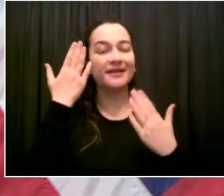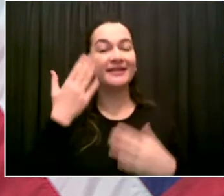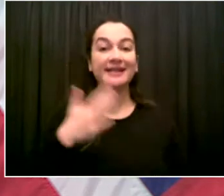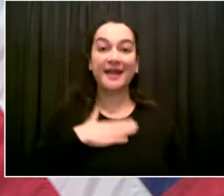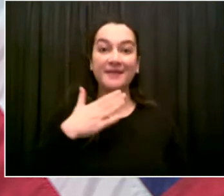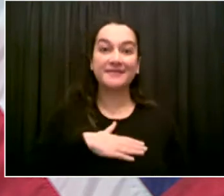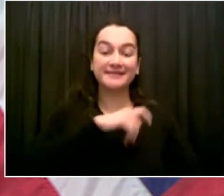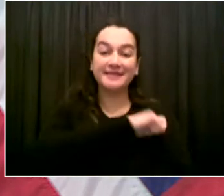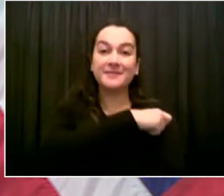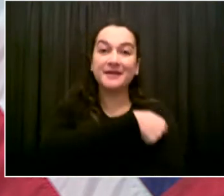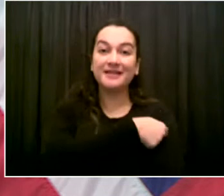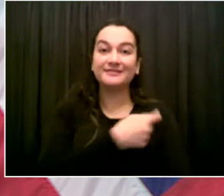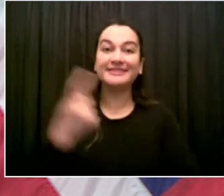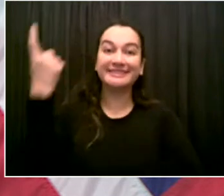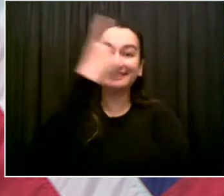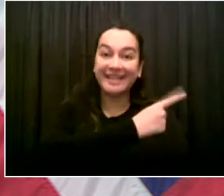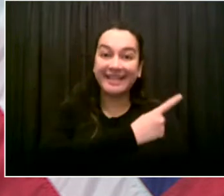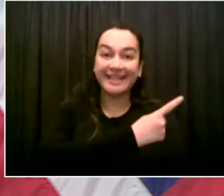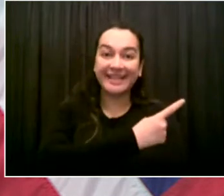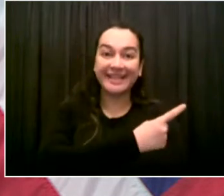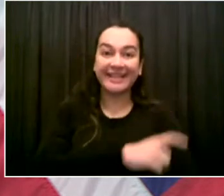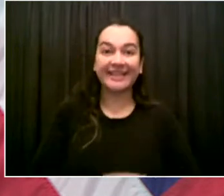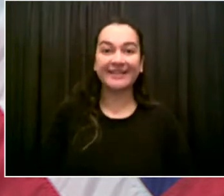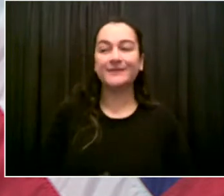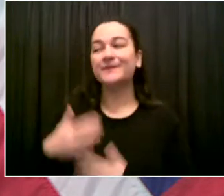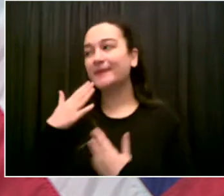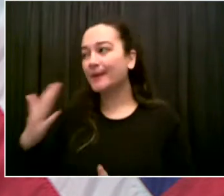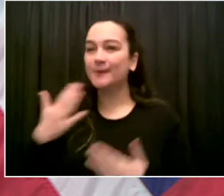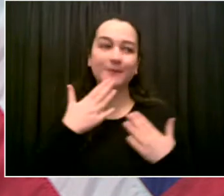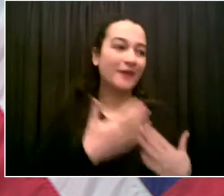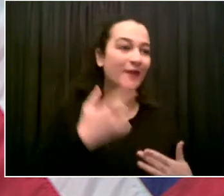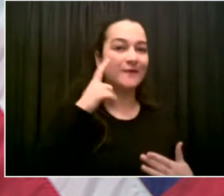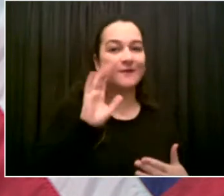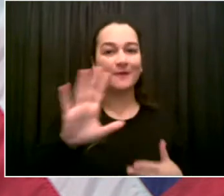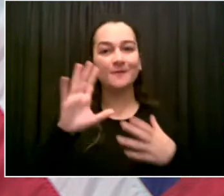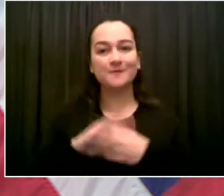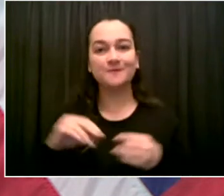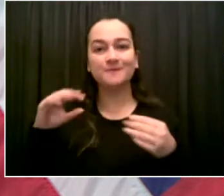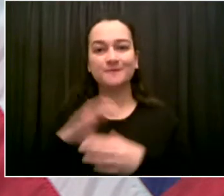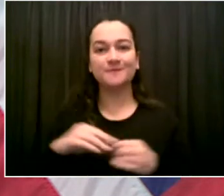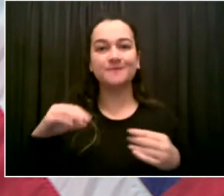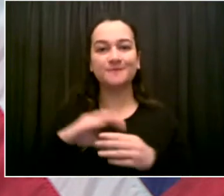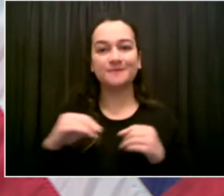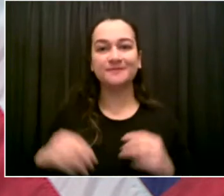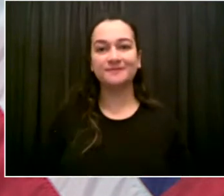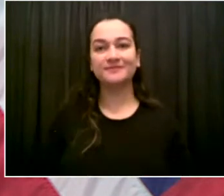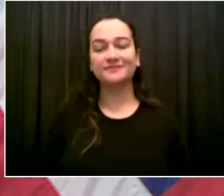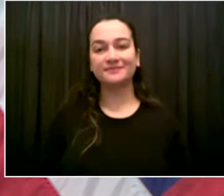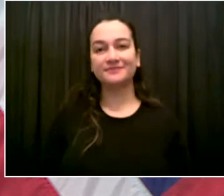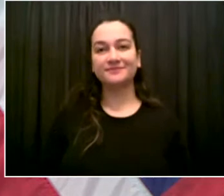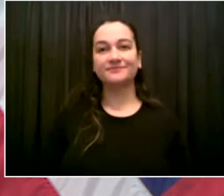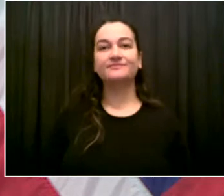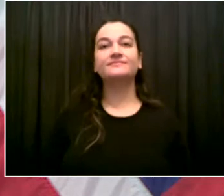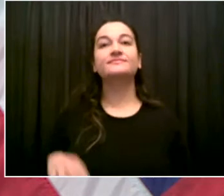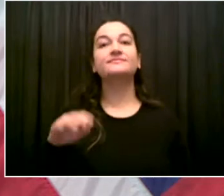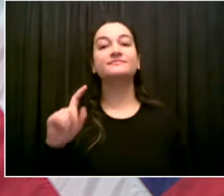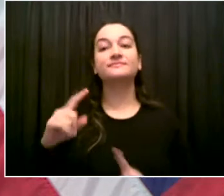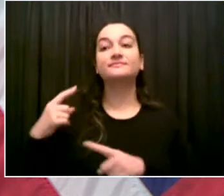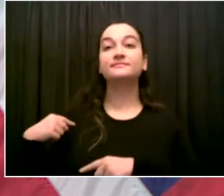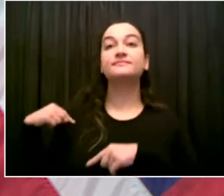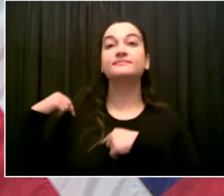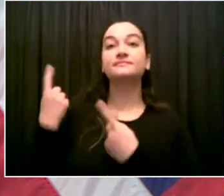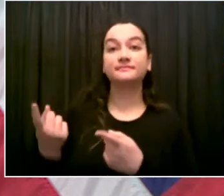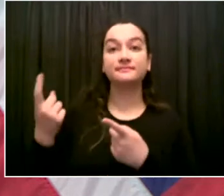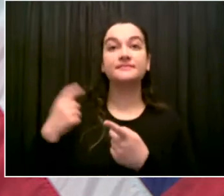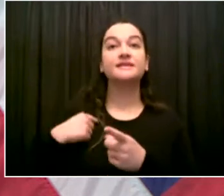back to New York City, my hometown, and serve as the next Commissioner of Emergency Management. I'm looking forward to continuing the exceptional